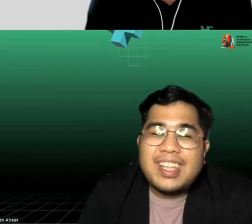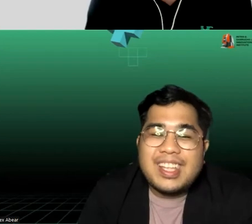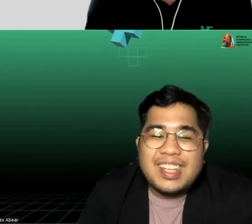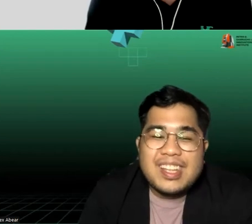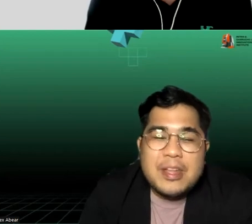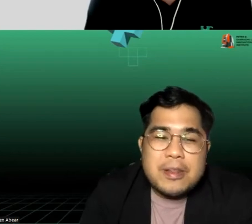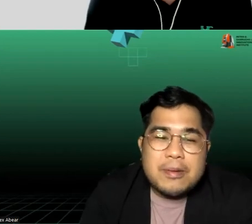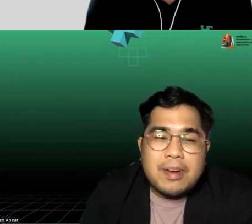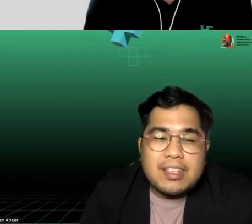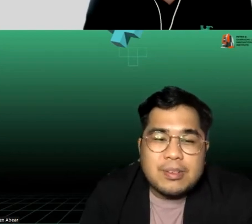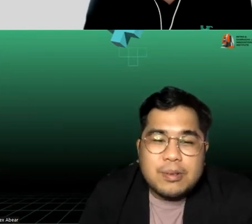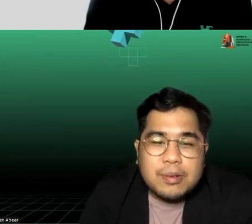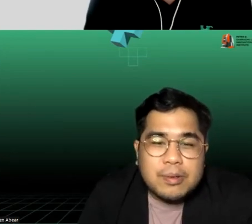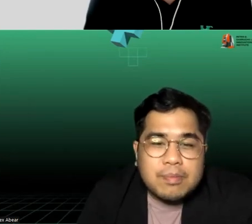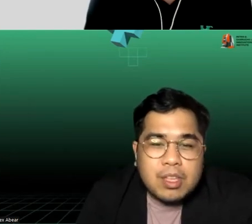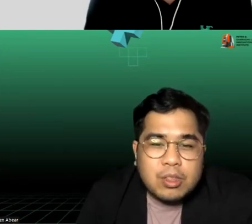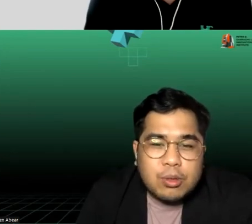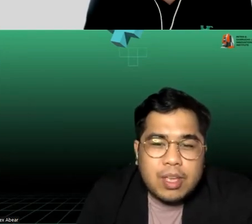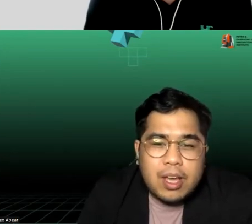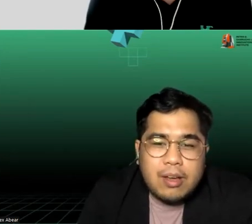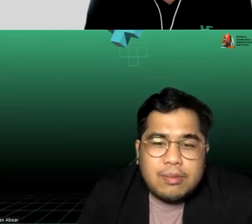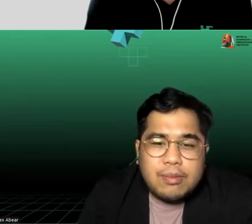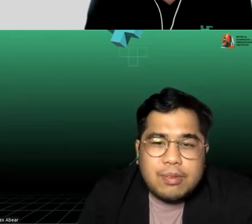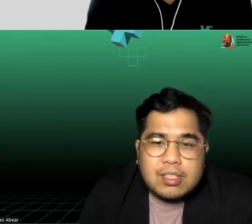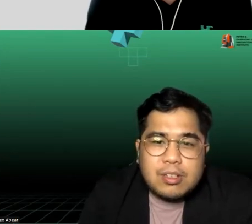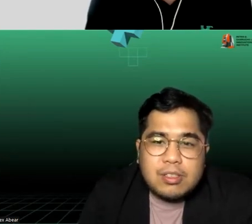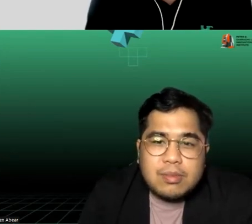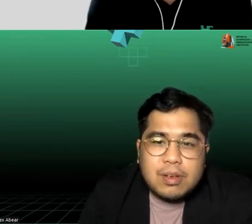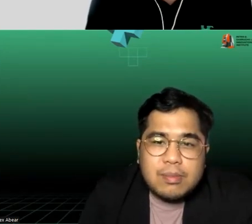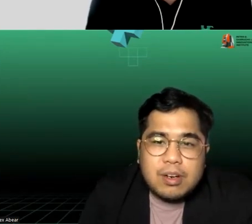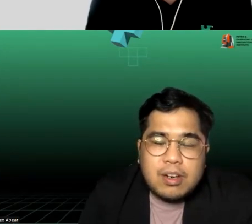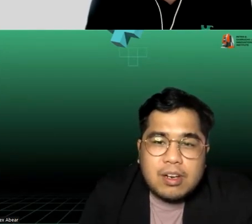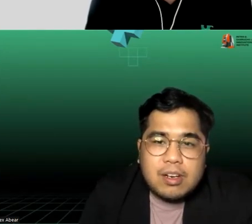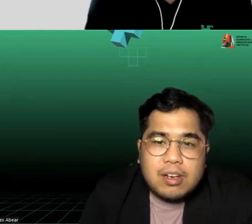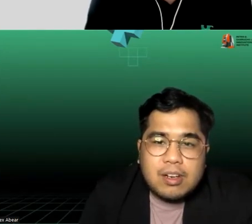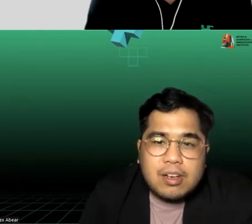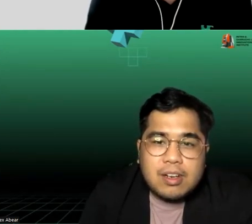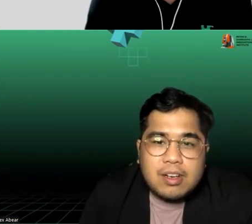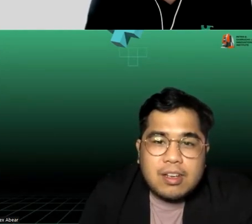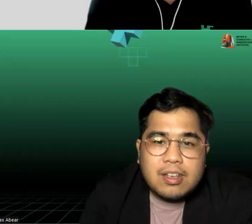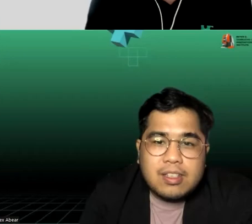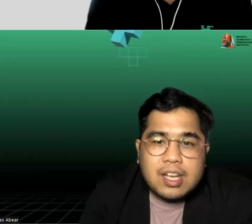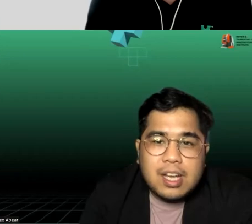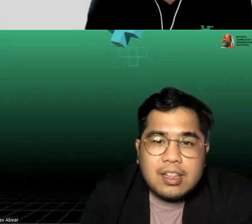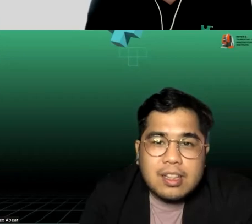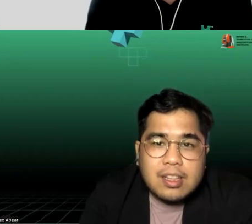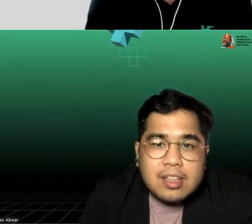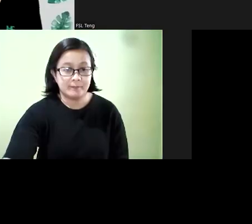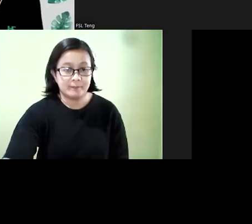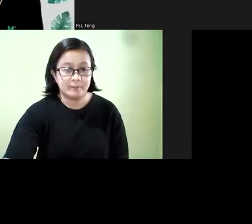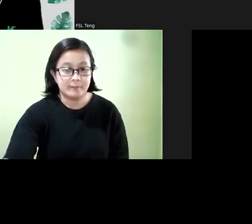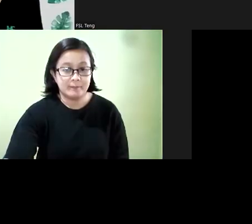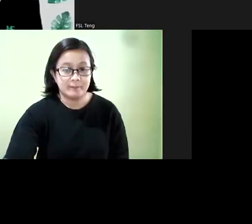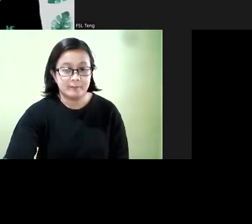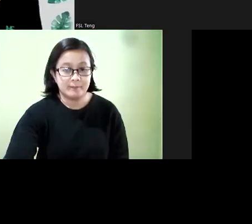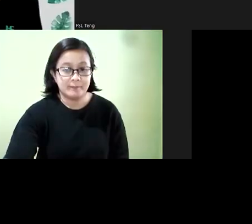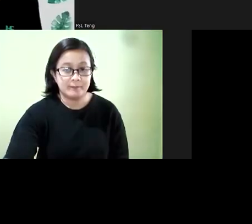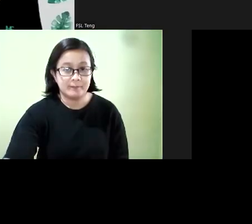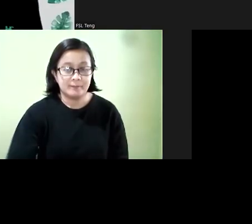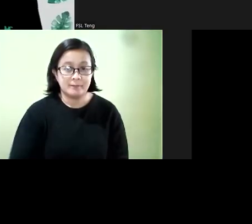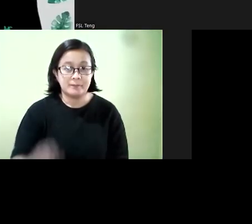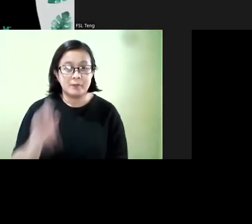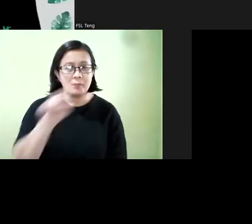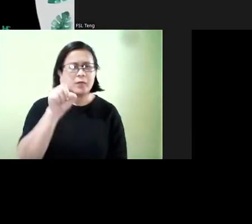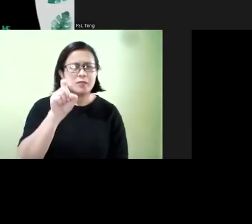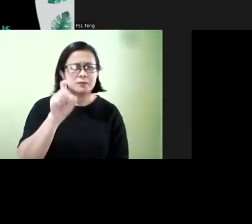now. Diba? So do we have questions from our chat? Ms. Camille, I have a question.